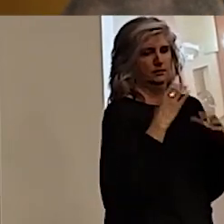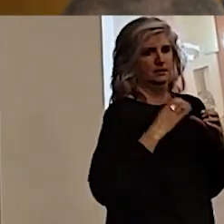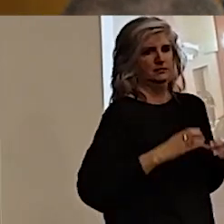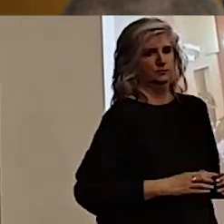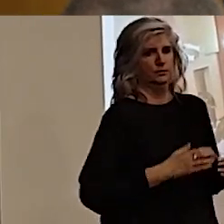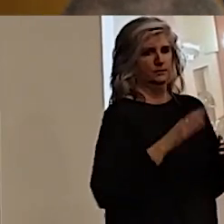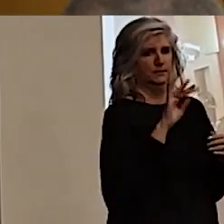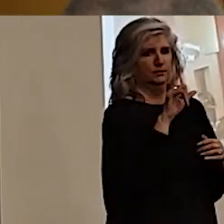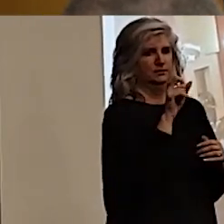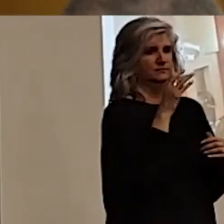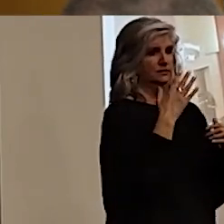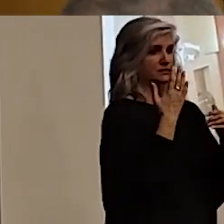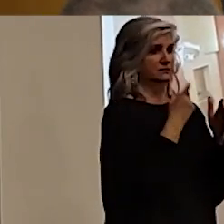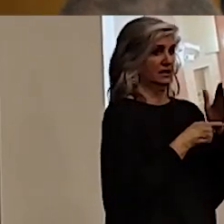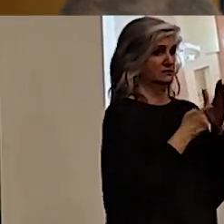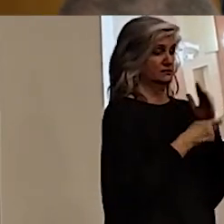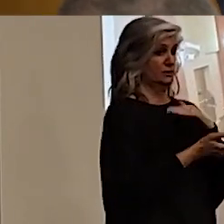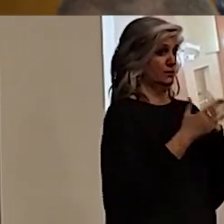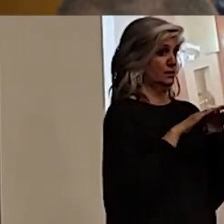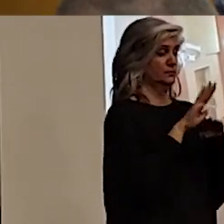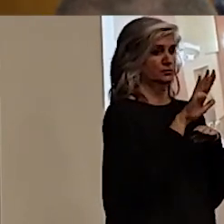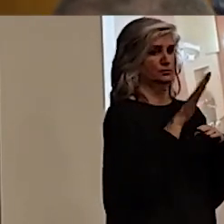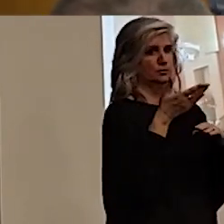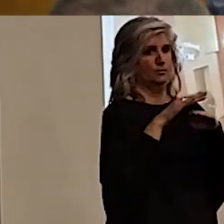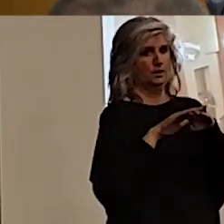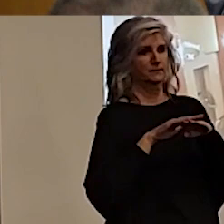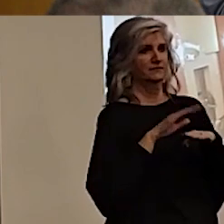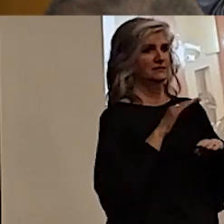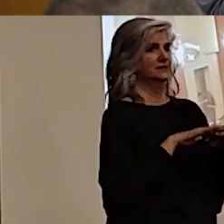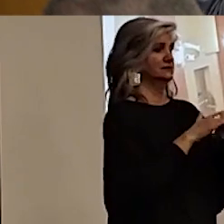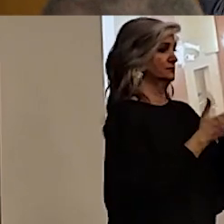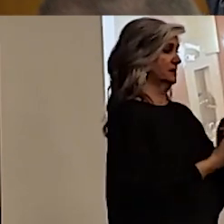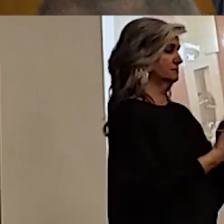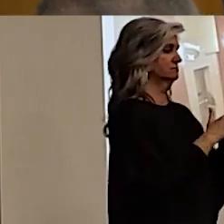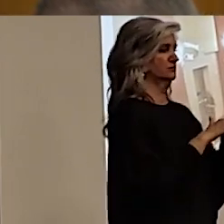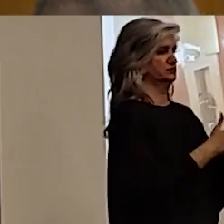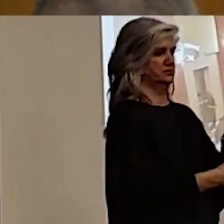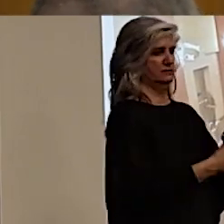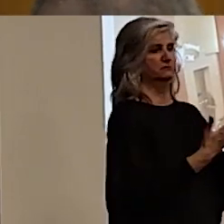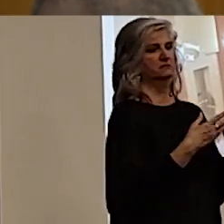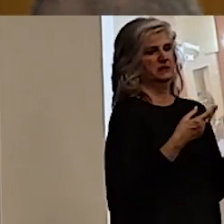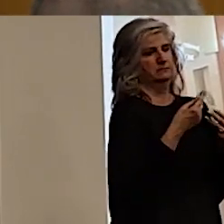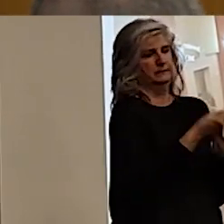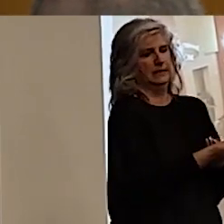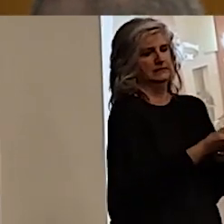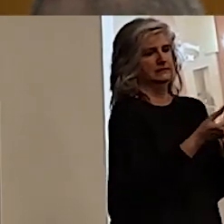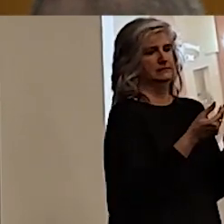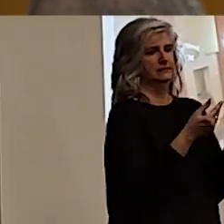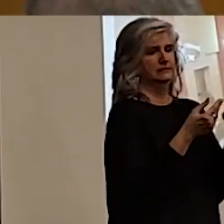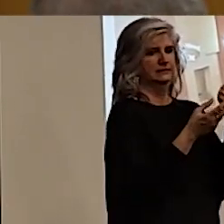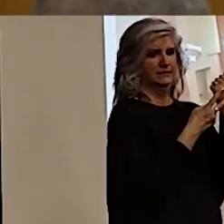their taxes go up, your bills go up. If their taxes go down, they pass through the savings to customers. So